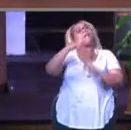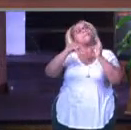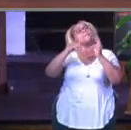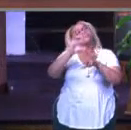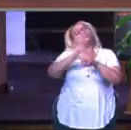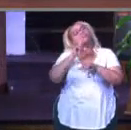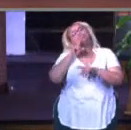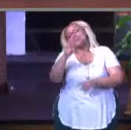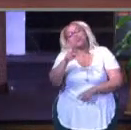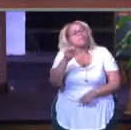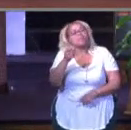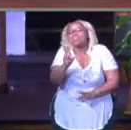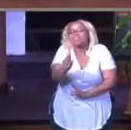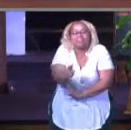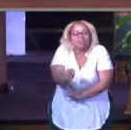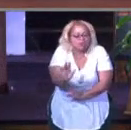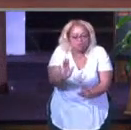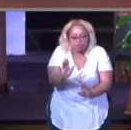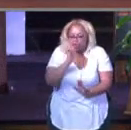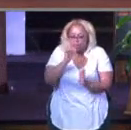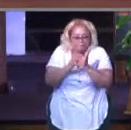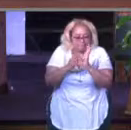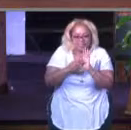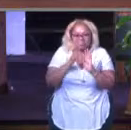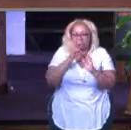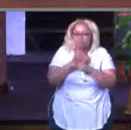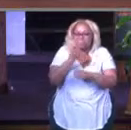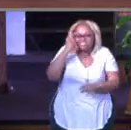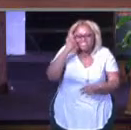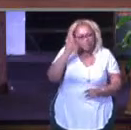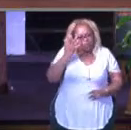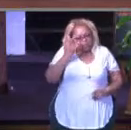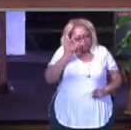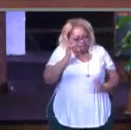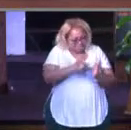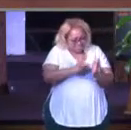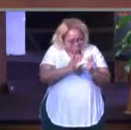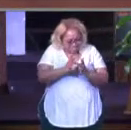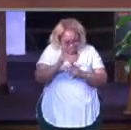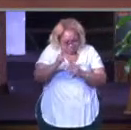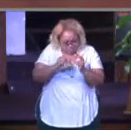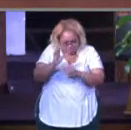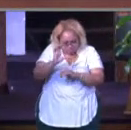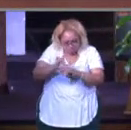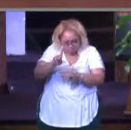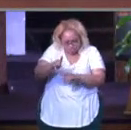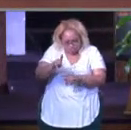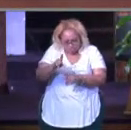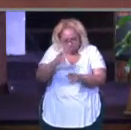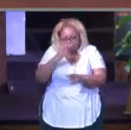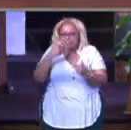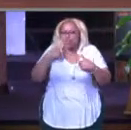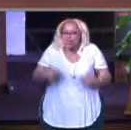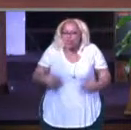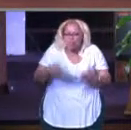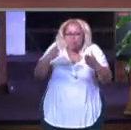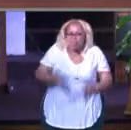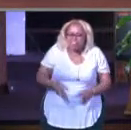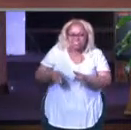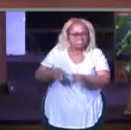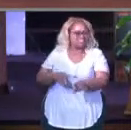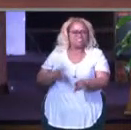building the church on you, Peter. No, because it doesn't make sense. Why would Jesus build a church on a mere human